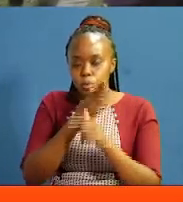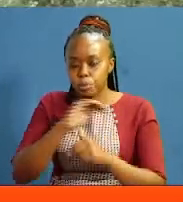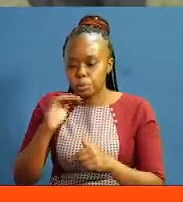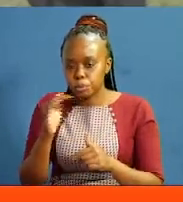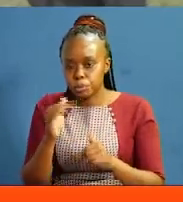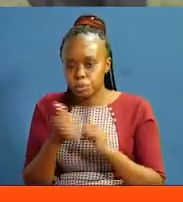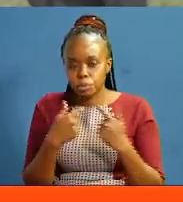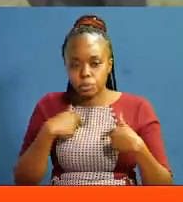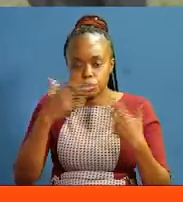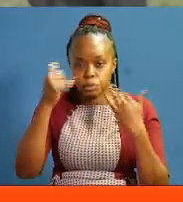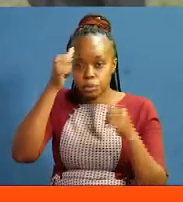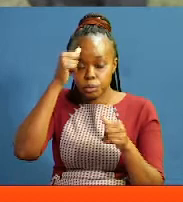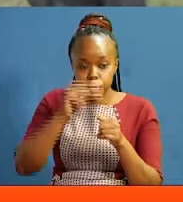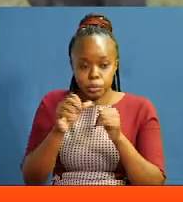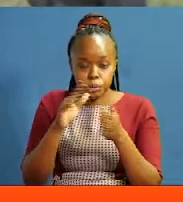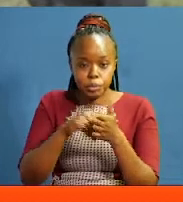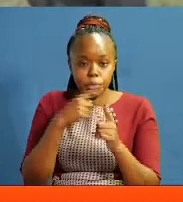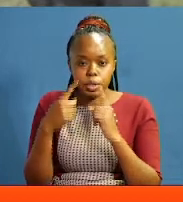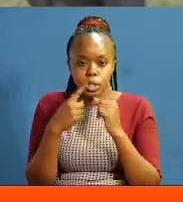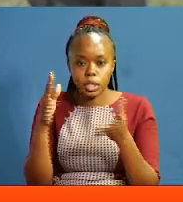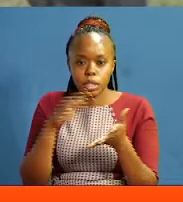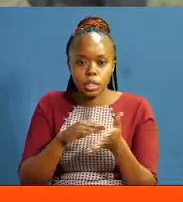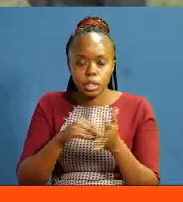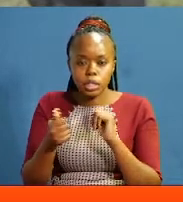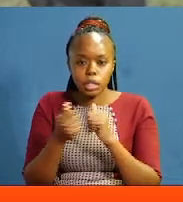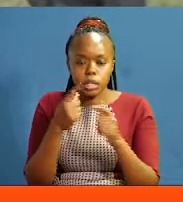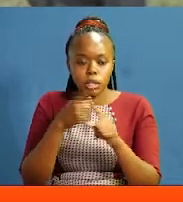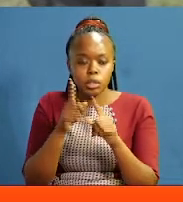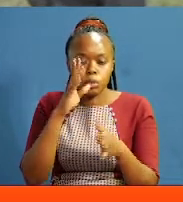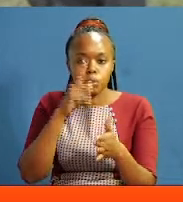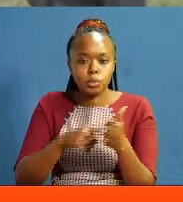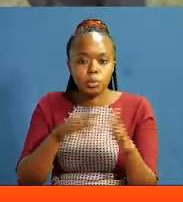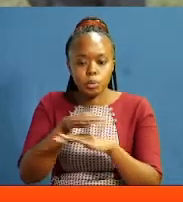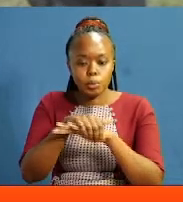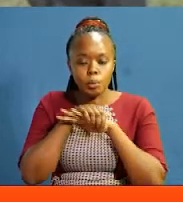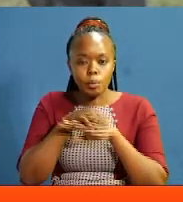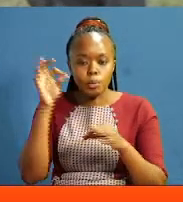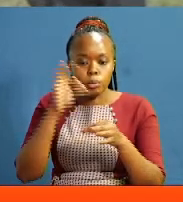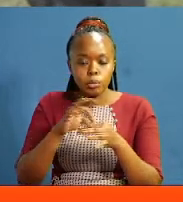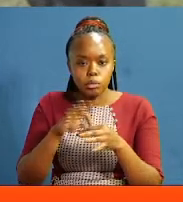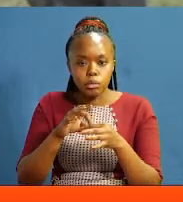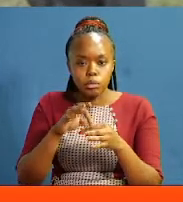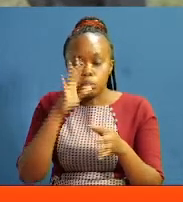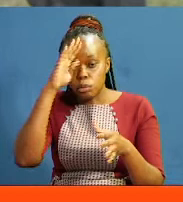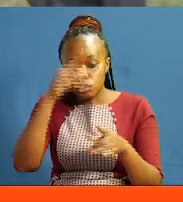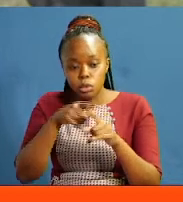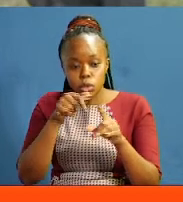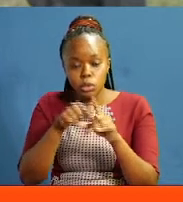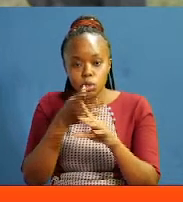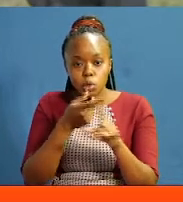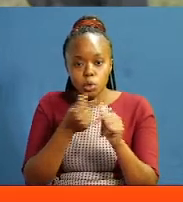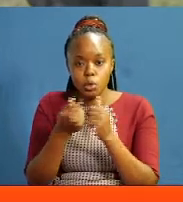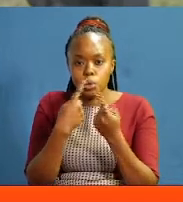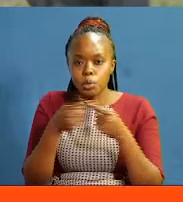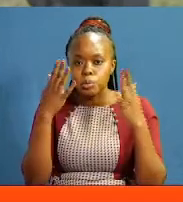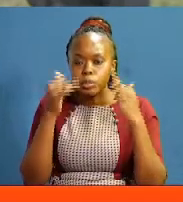county. Nakumbuka akisema mzuri watafanya ile wanaita value addition kwa viazi.